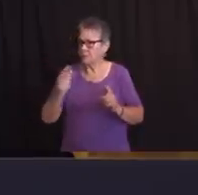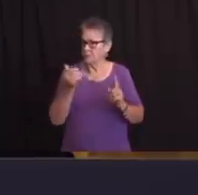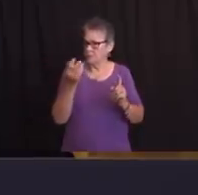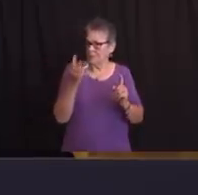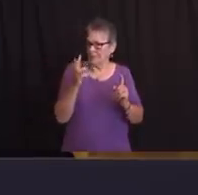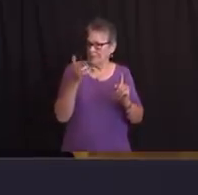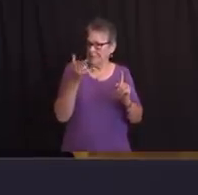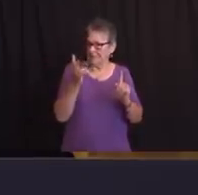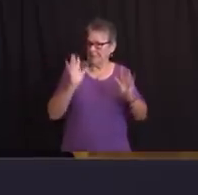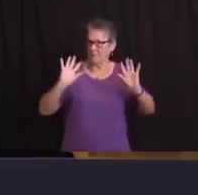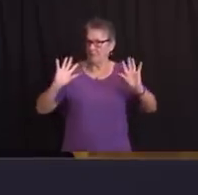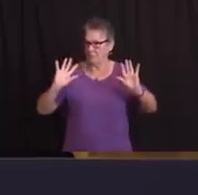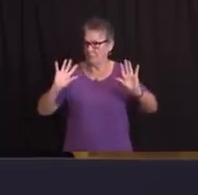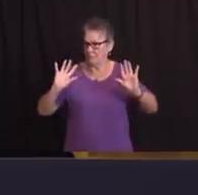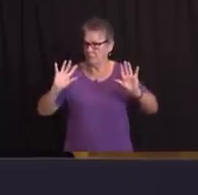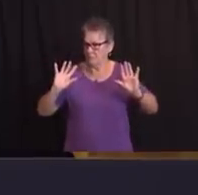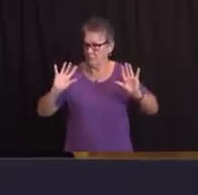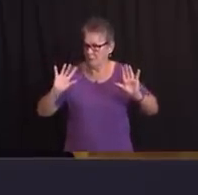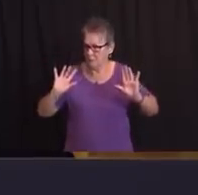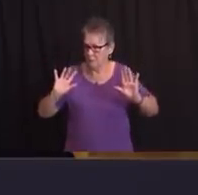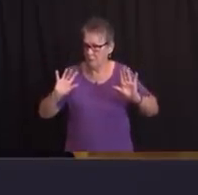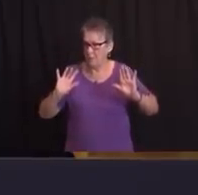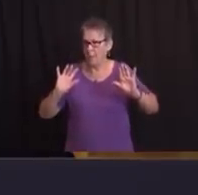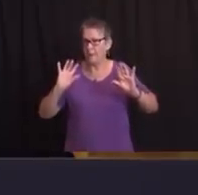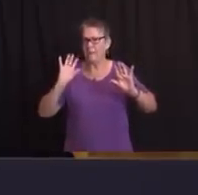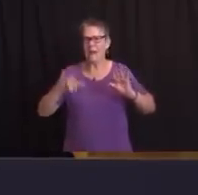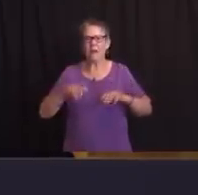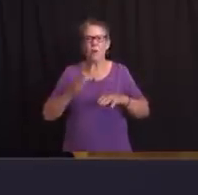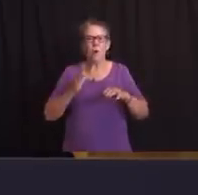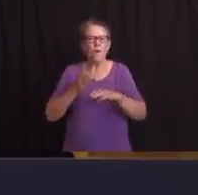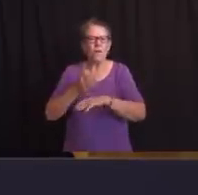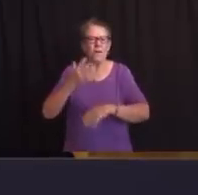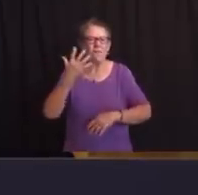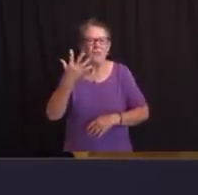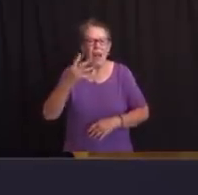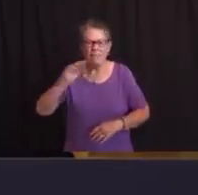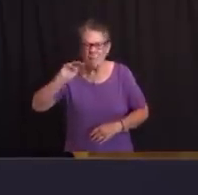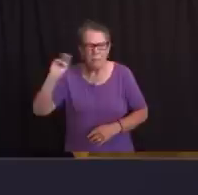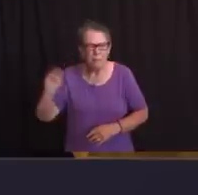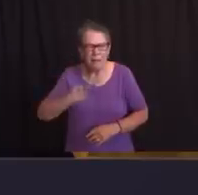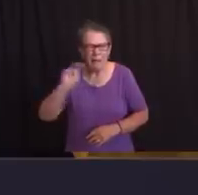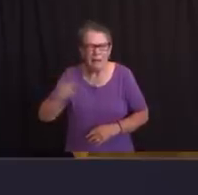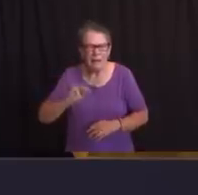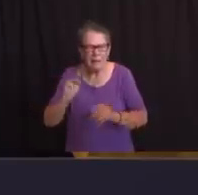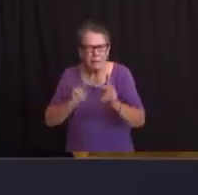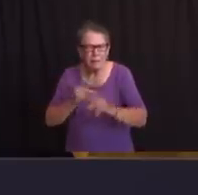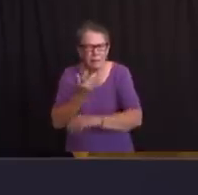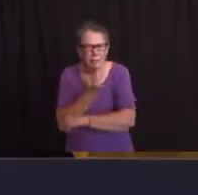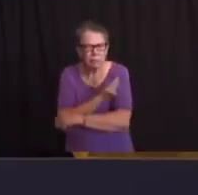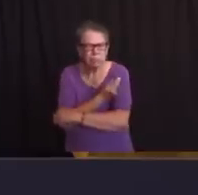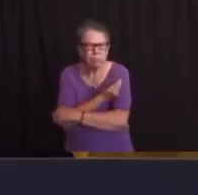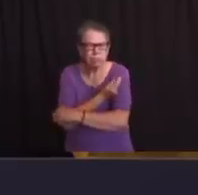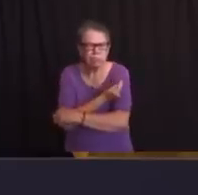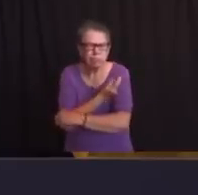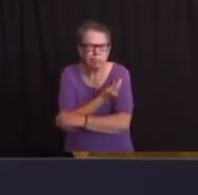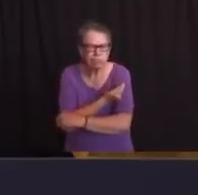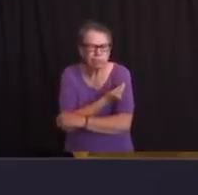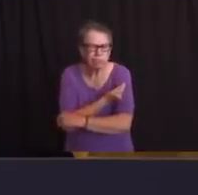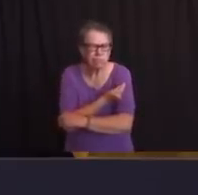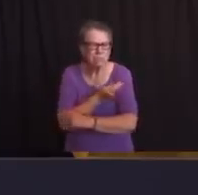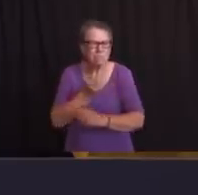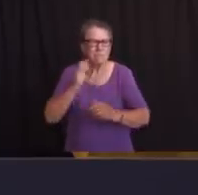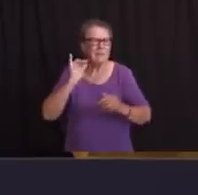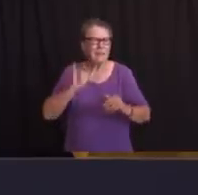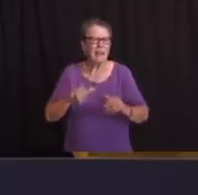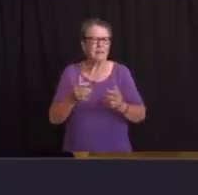5-ish million folks over that 6-month or 7-month period, the numbers are a little bit better, and that's not surprising because Delta